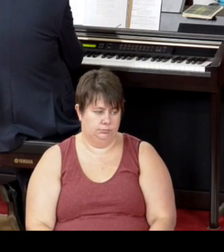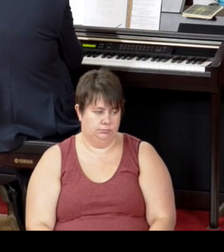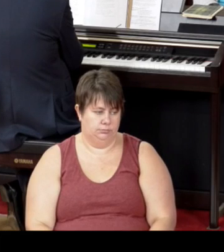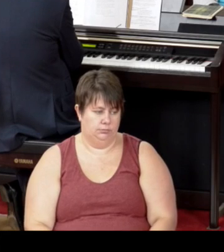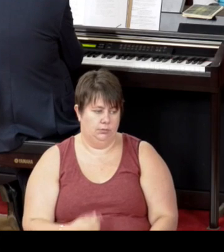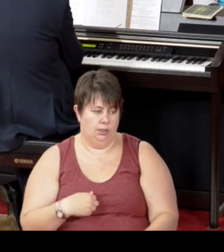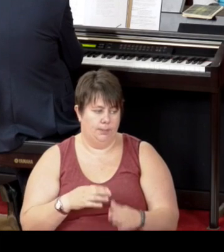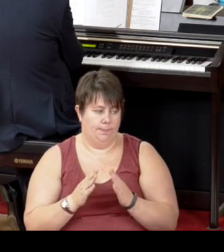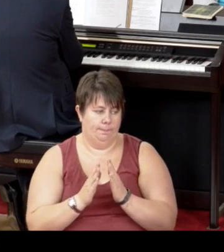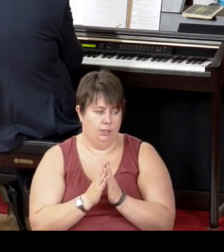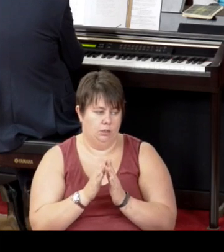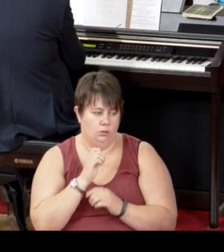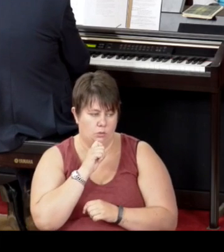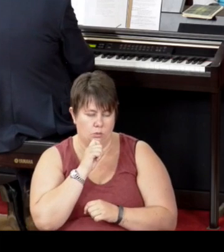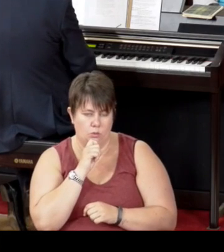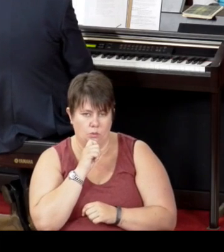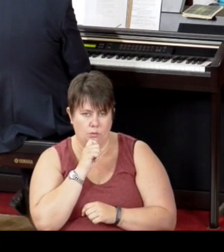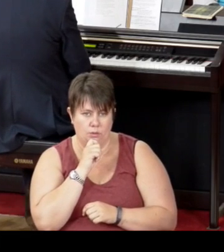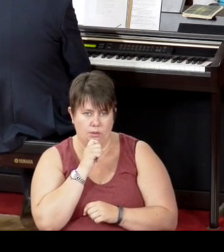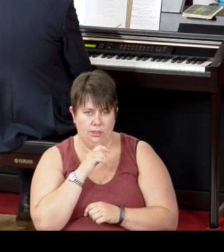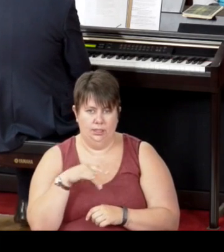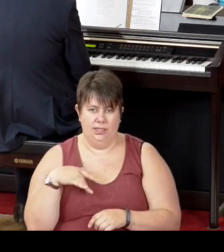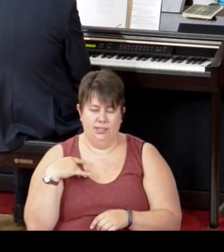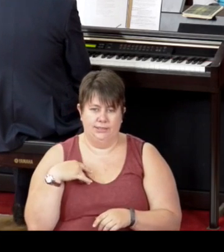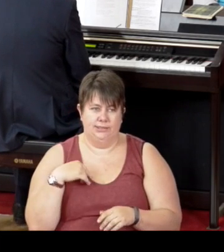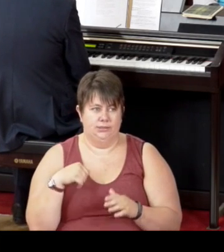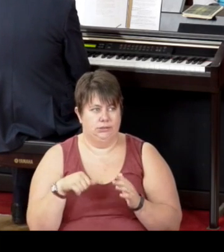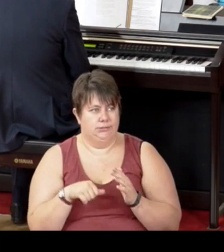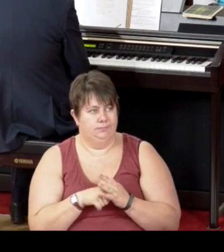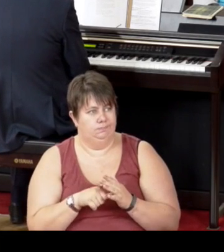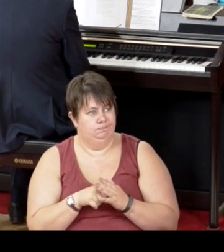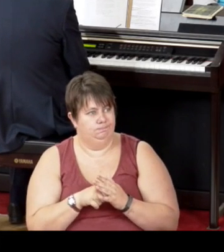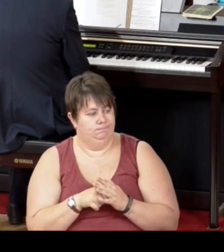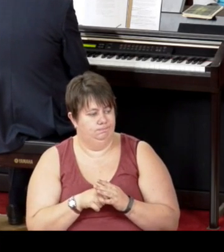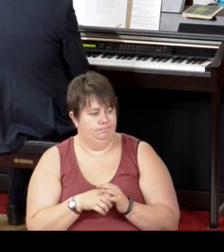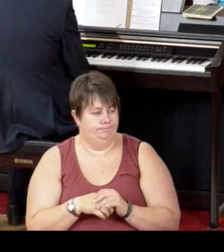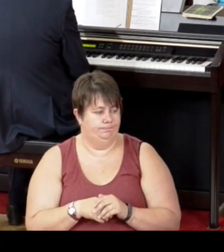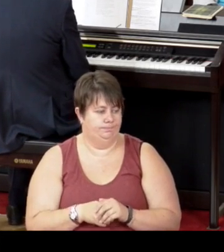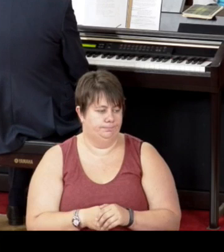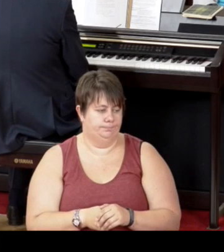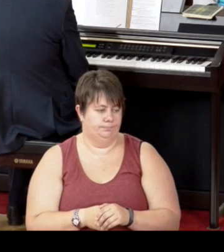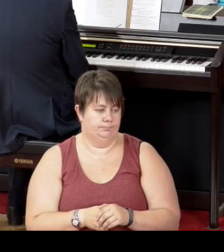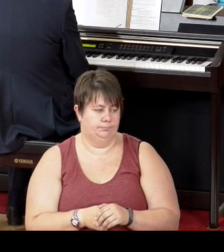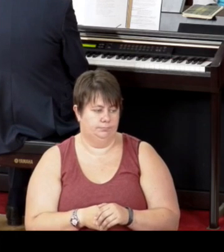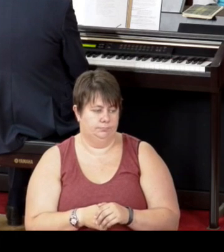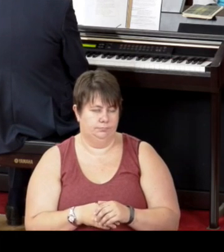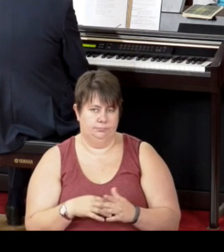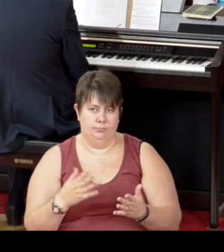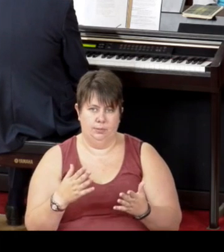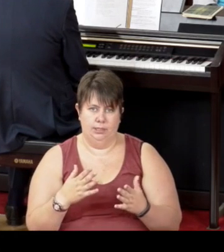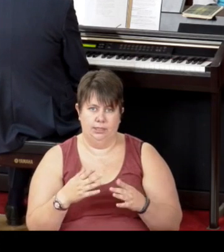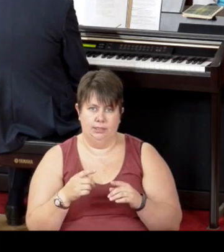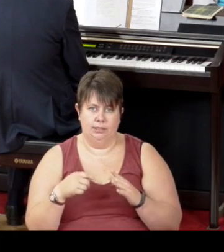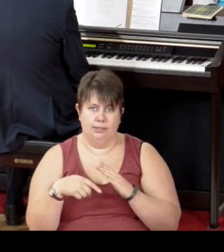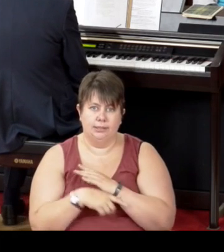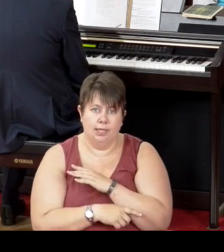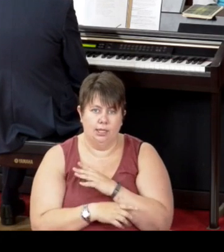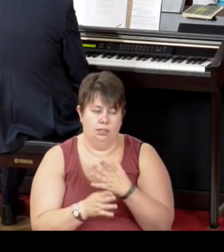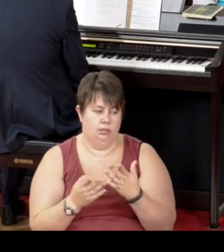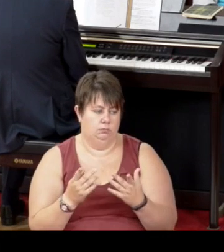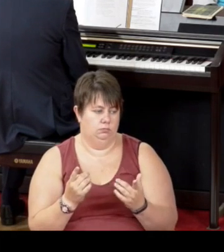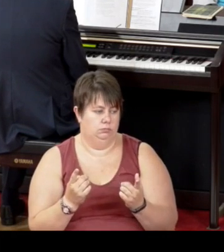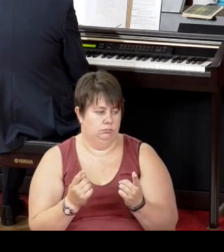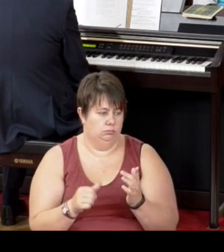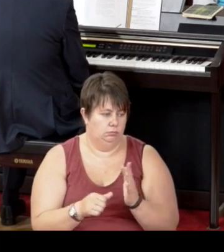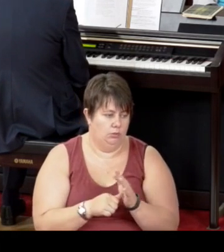We pray for those for whom life has become too difficult to face, where hardships, deadlines, obligations, and debts weigh